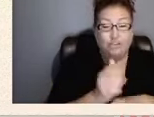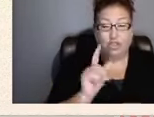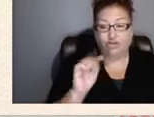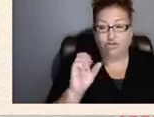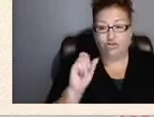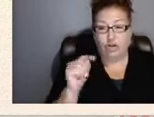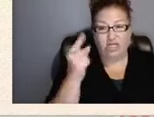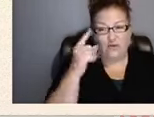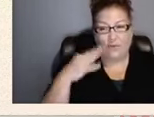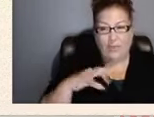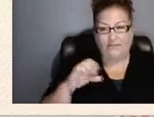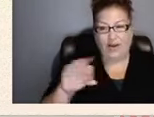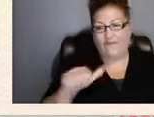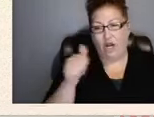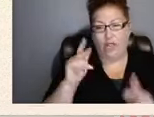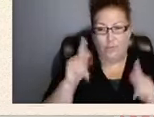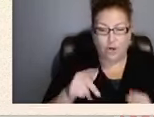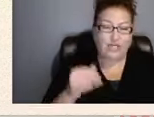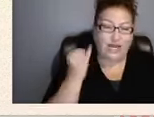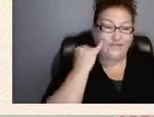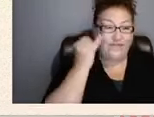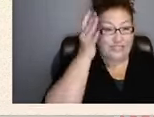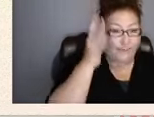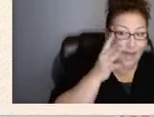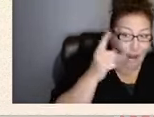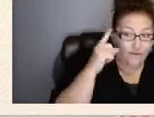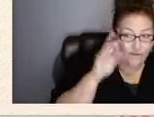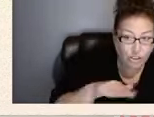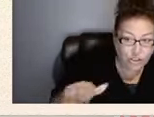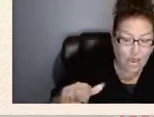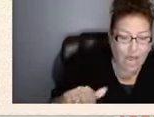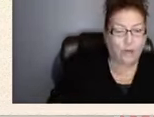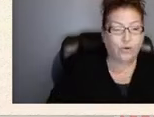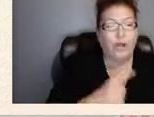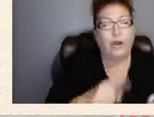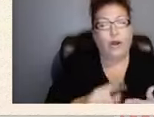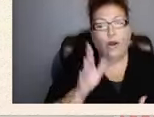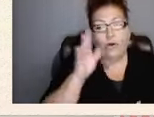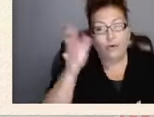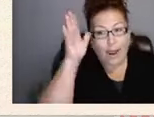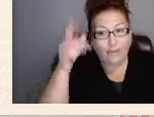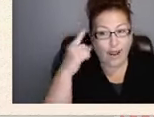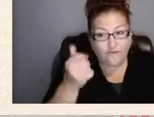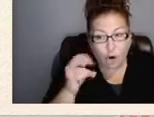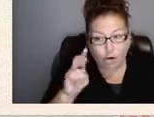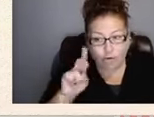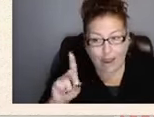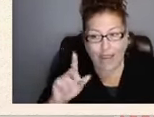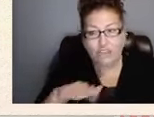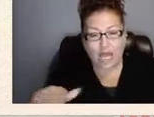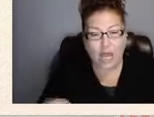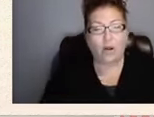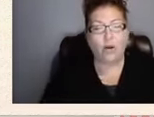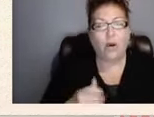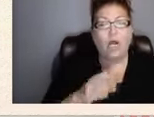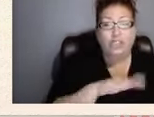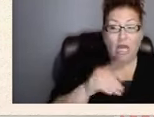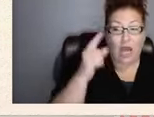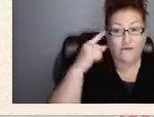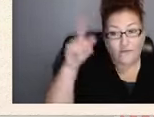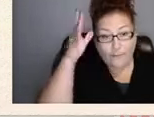person. So whether it's a parent establishing a trust for a child, a grandparent for a grandchild, a child for a parent, or a grandparent for